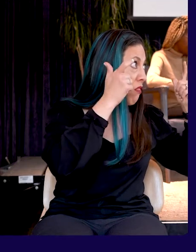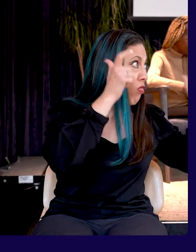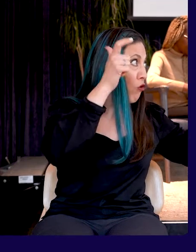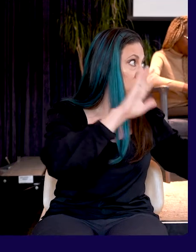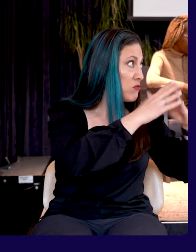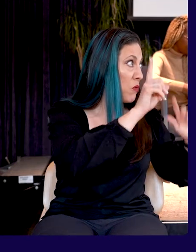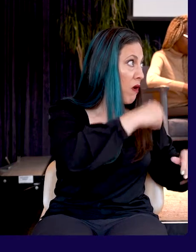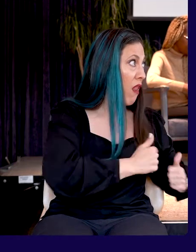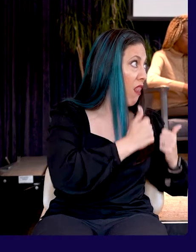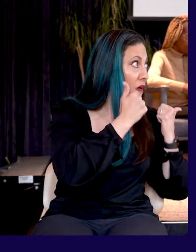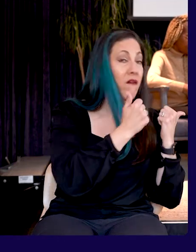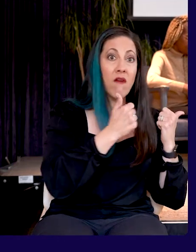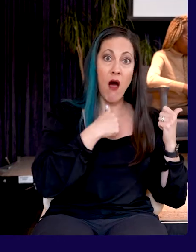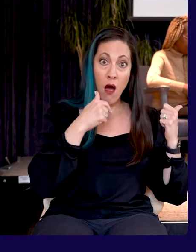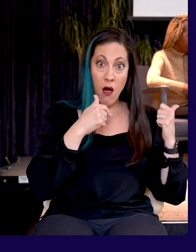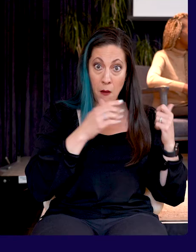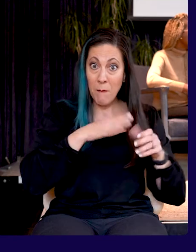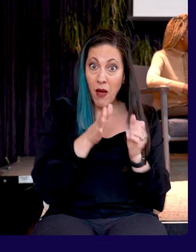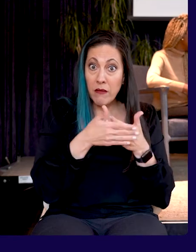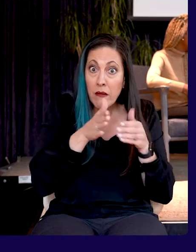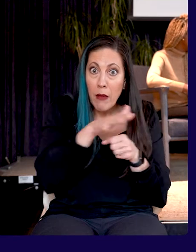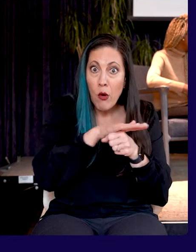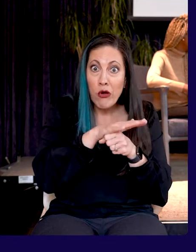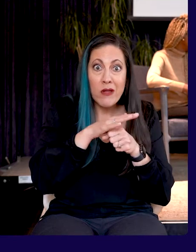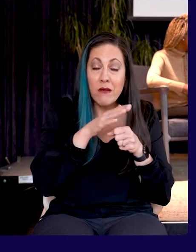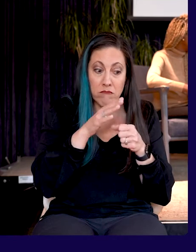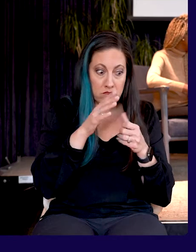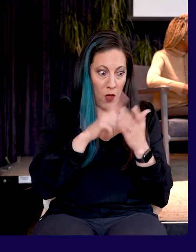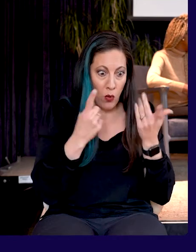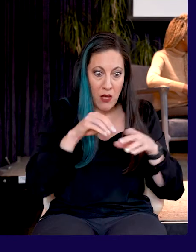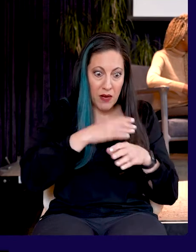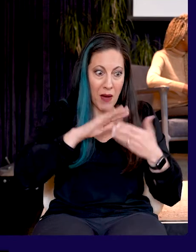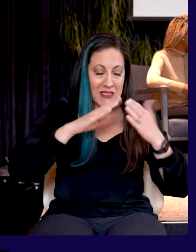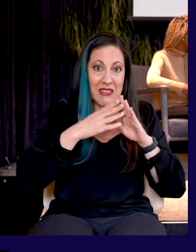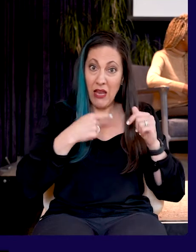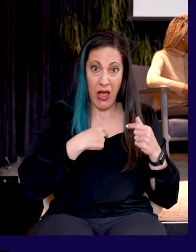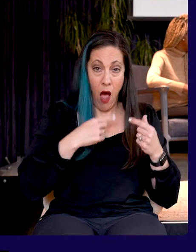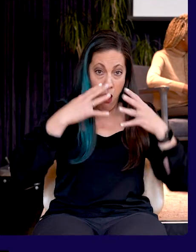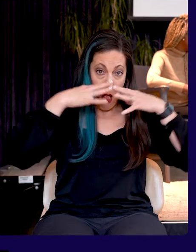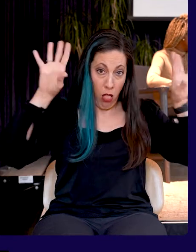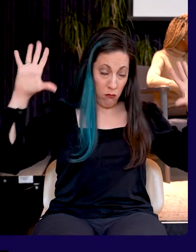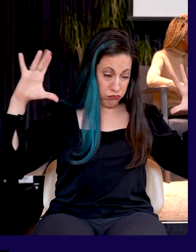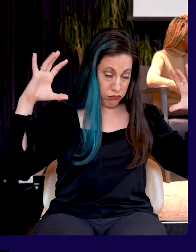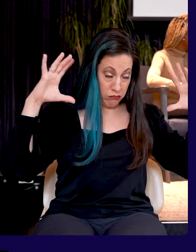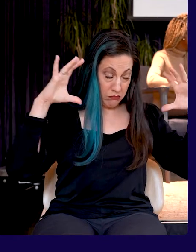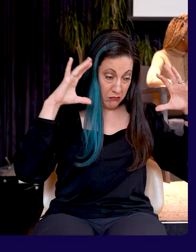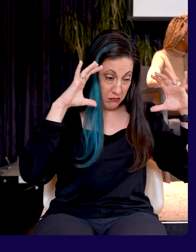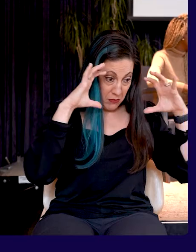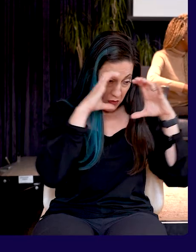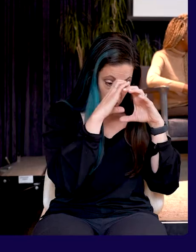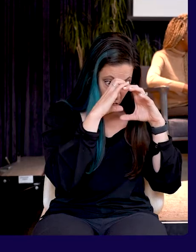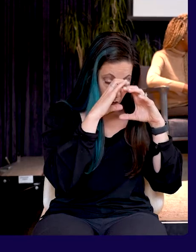community, right? So like outside of your own neighborhood, but actually what's happening in the city level, the state level, the national and global